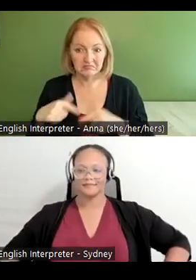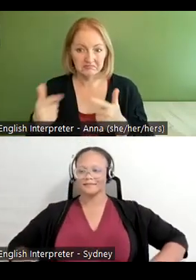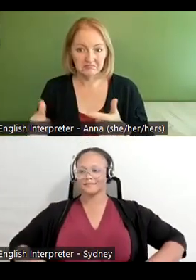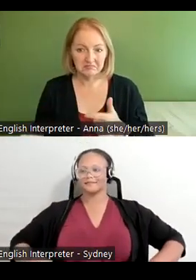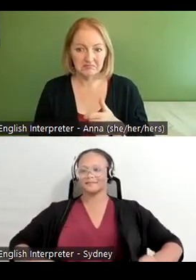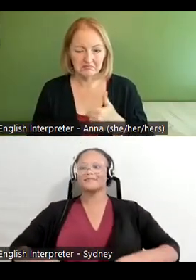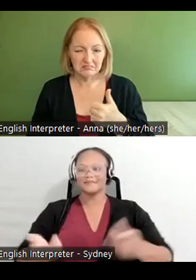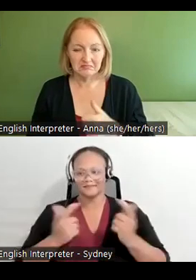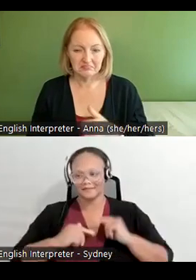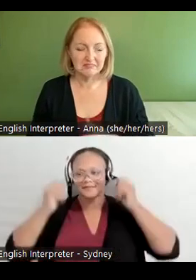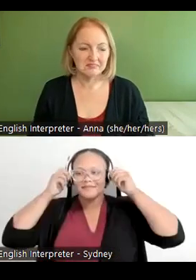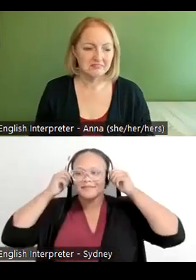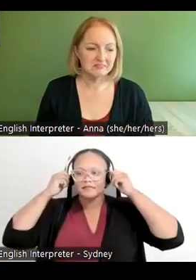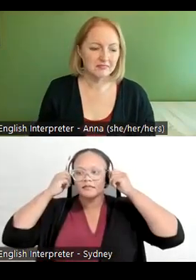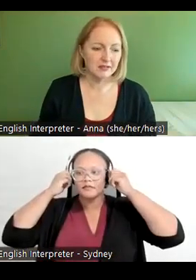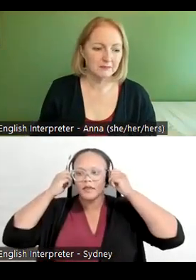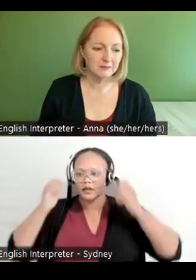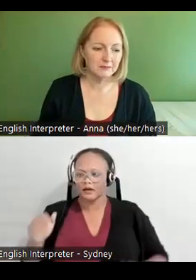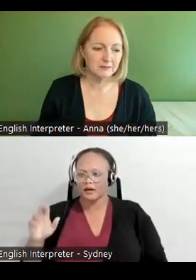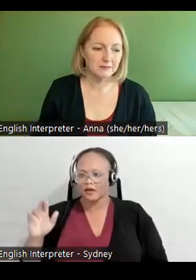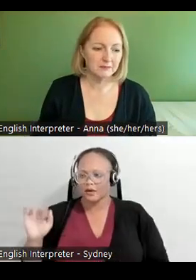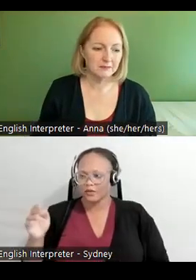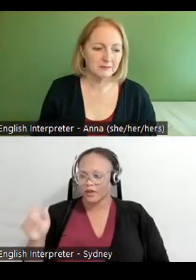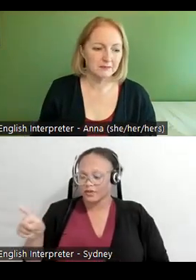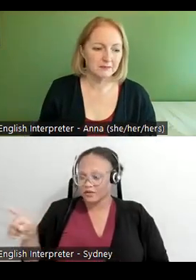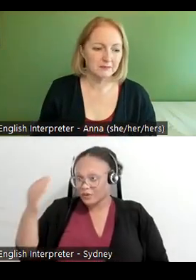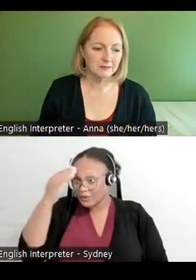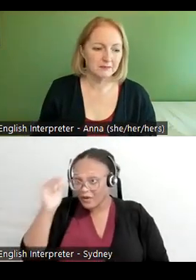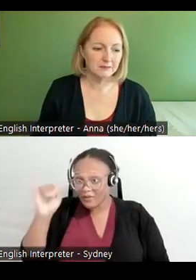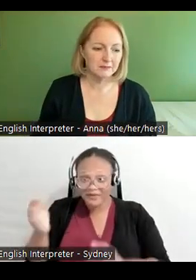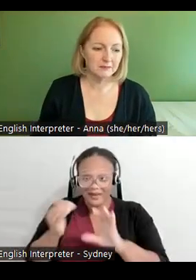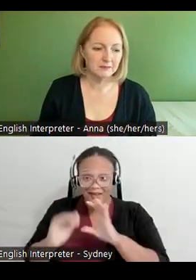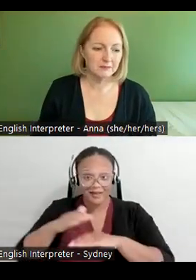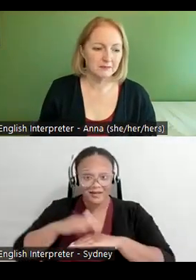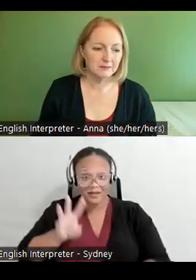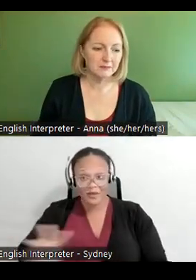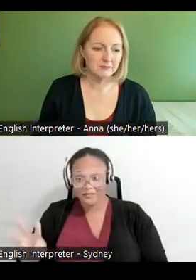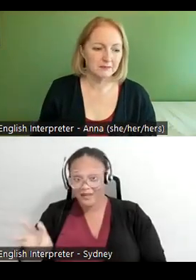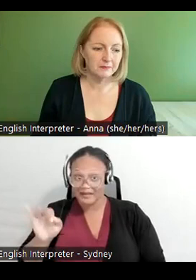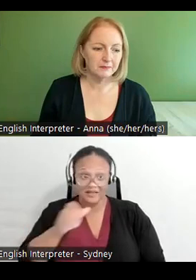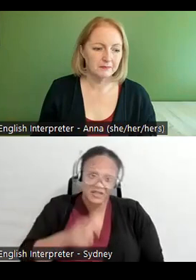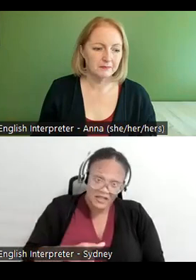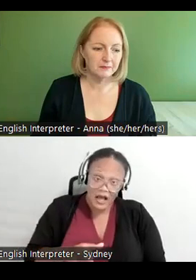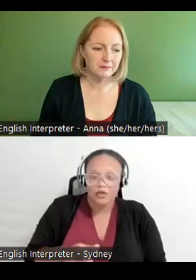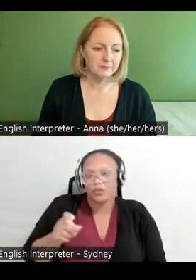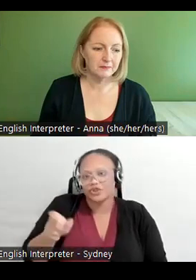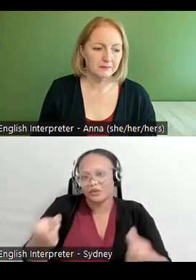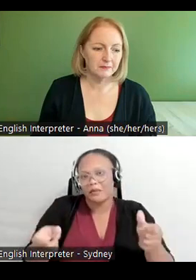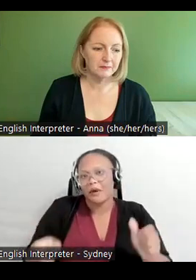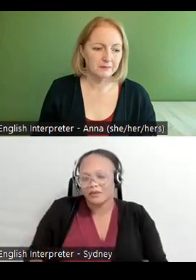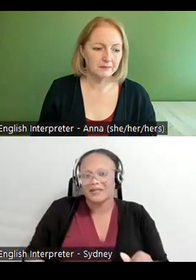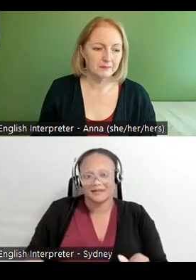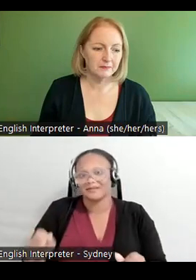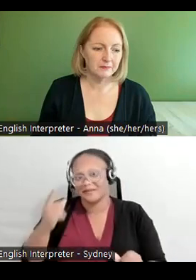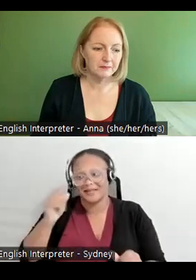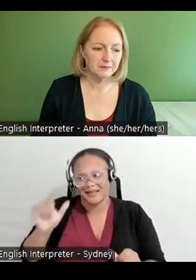Rachel, do you know if that email is in the website? And if it's not, we'll put it up, because that's a great suggestion, by the way. Okay, I thank you so much.